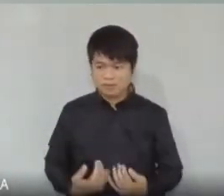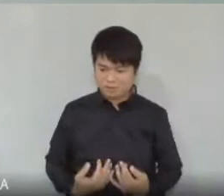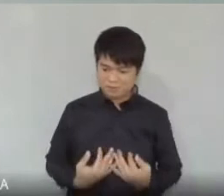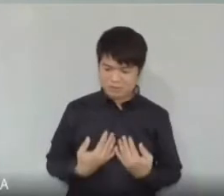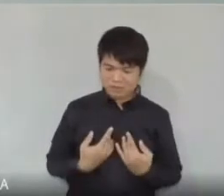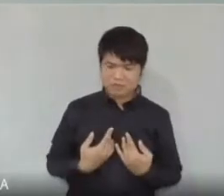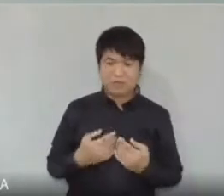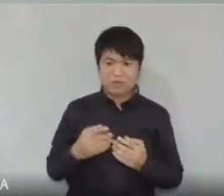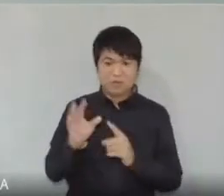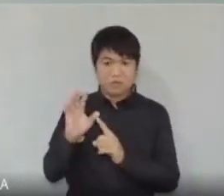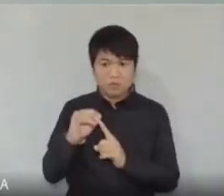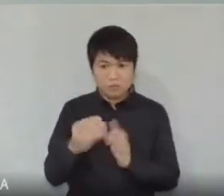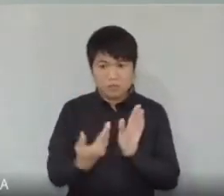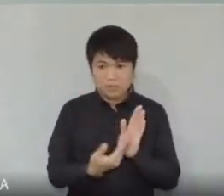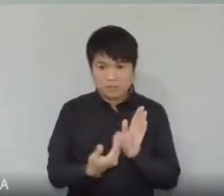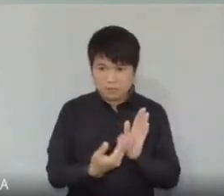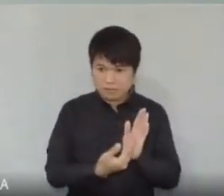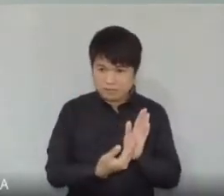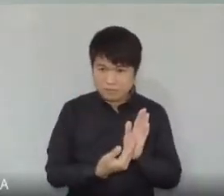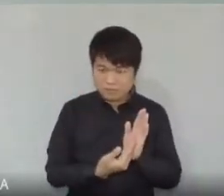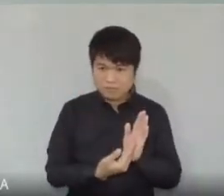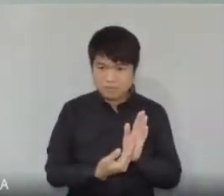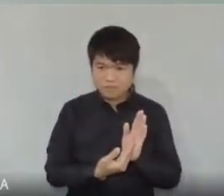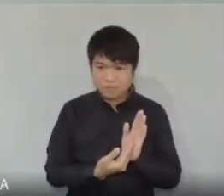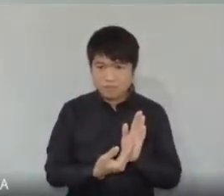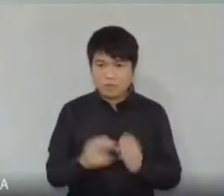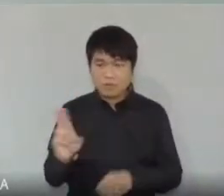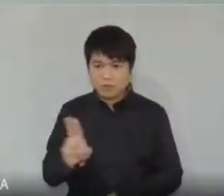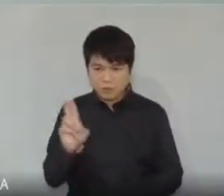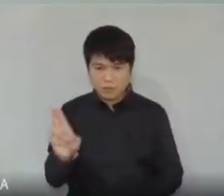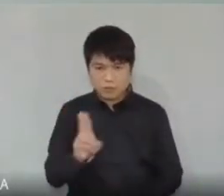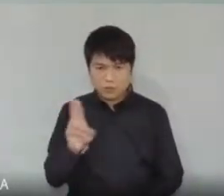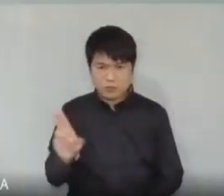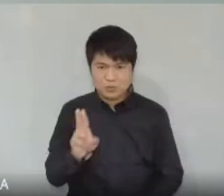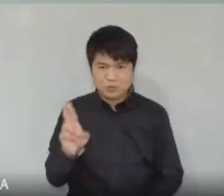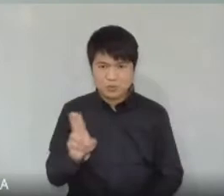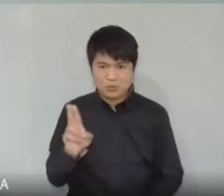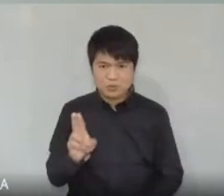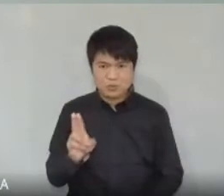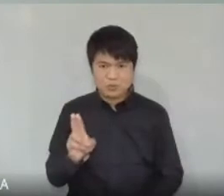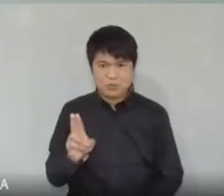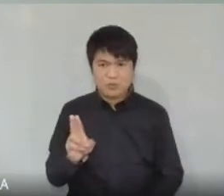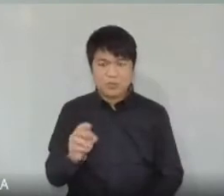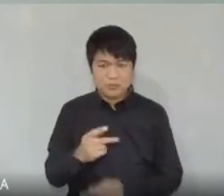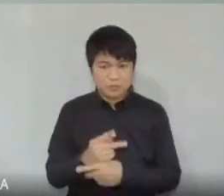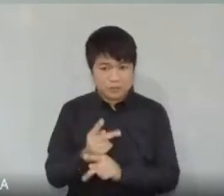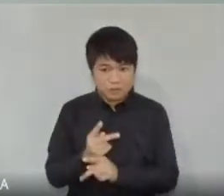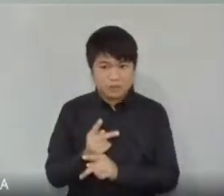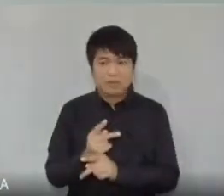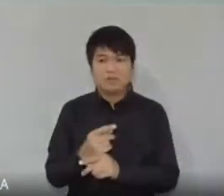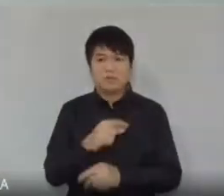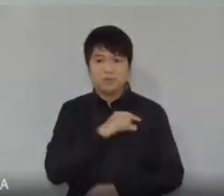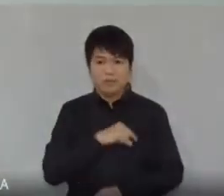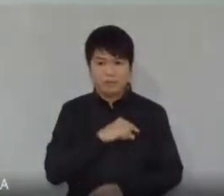Now, today, we will be taking up a priority and timely initiative that really needs evidence, that